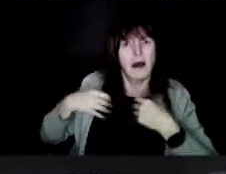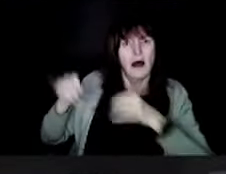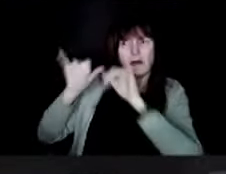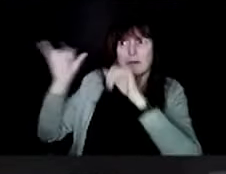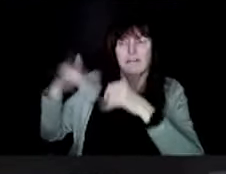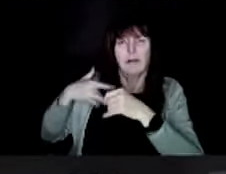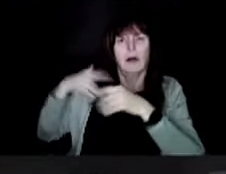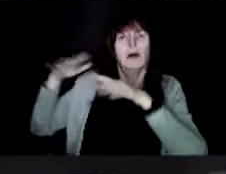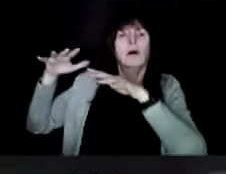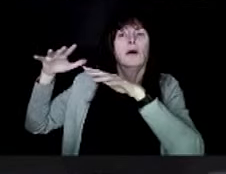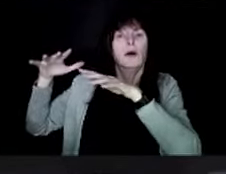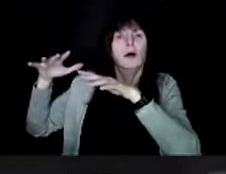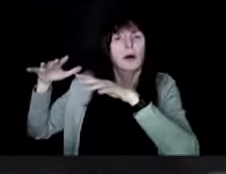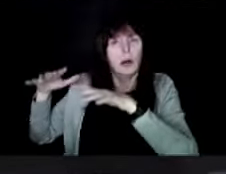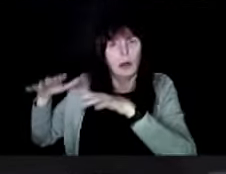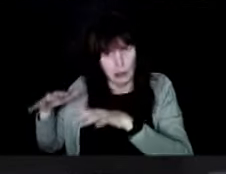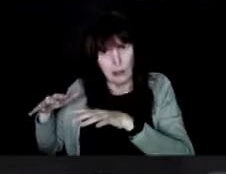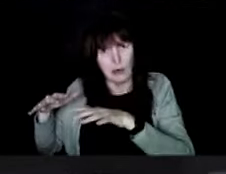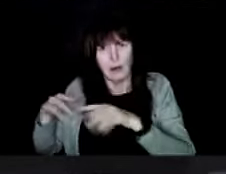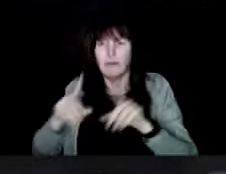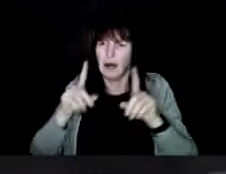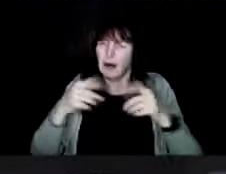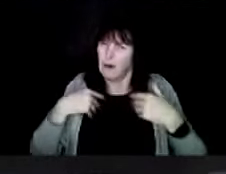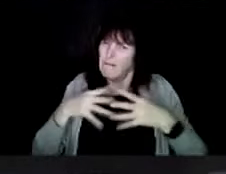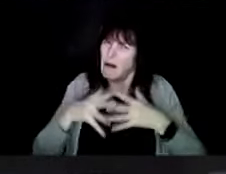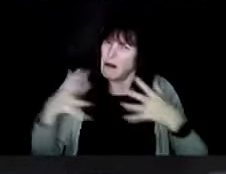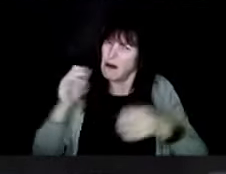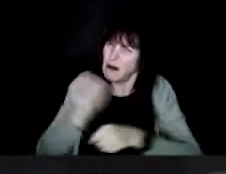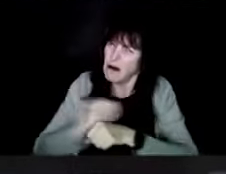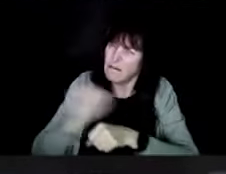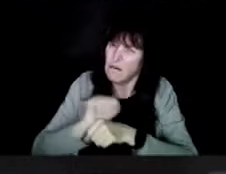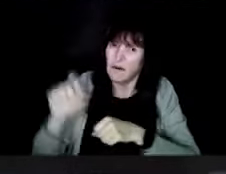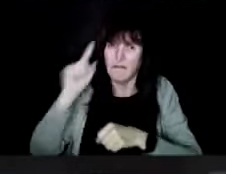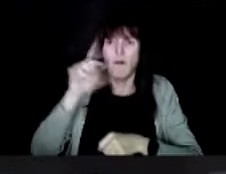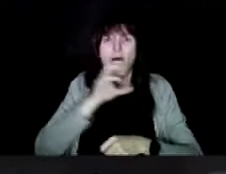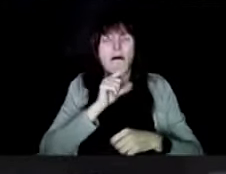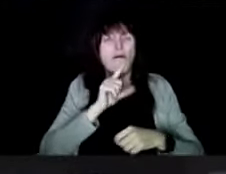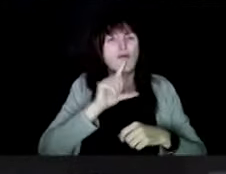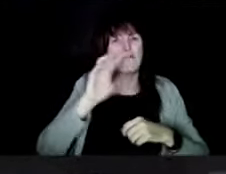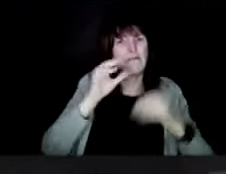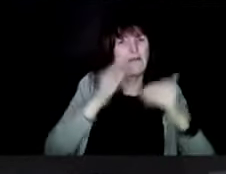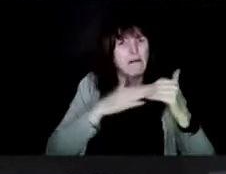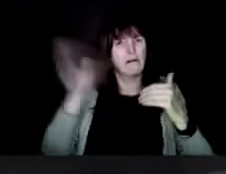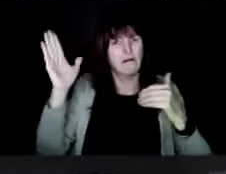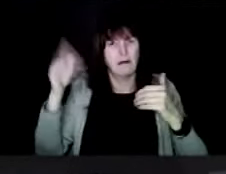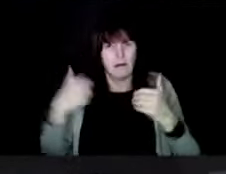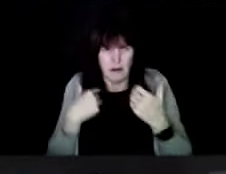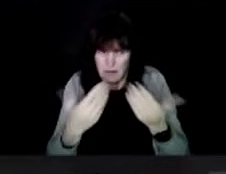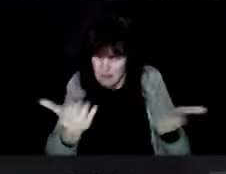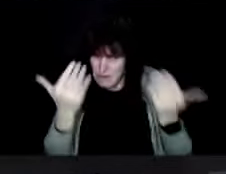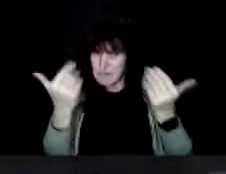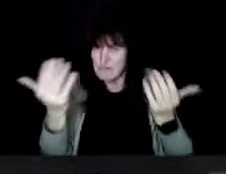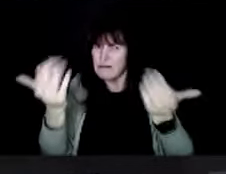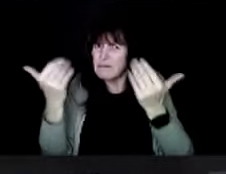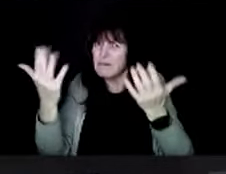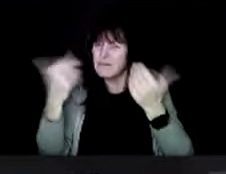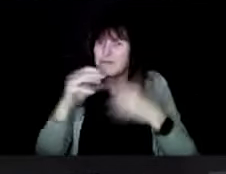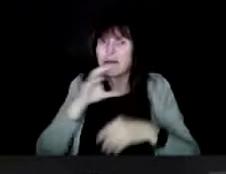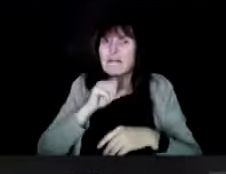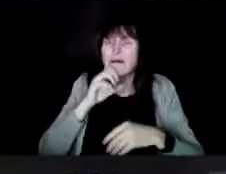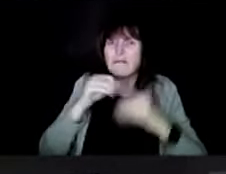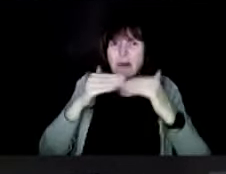in the arms of 50 and over. And you heard my call today. We need 50 and over to get immunized. We need those that